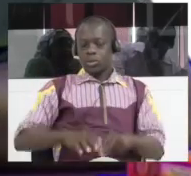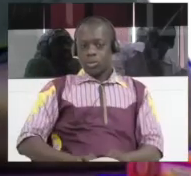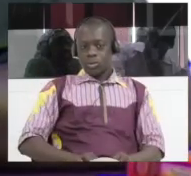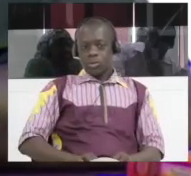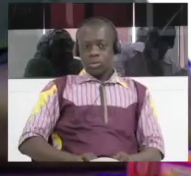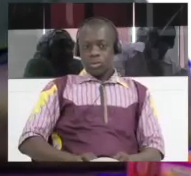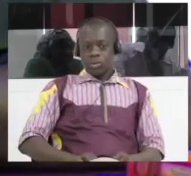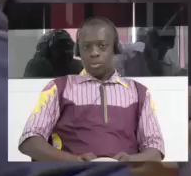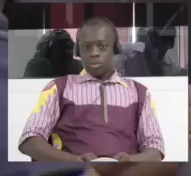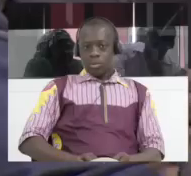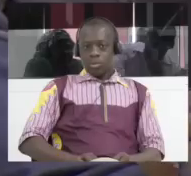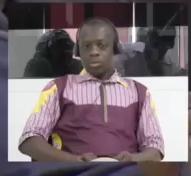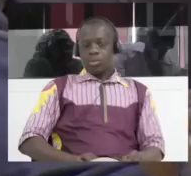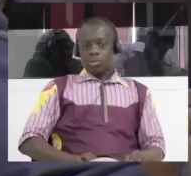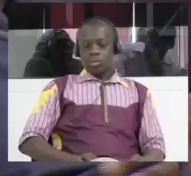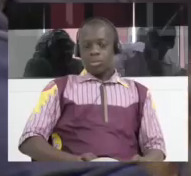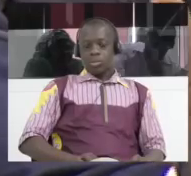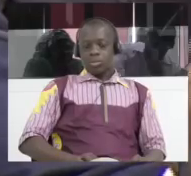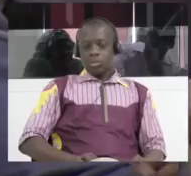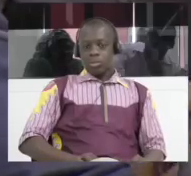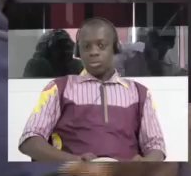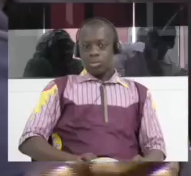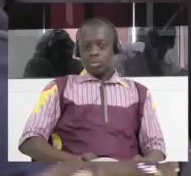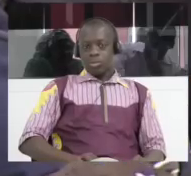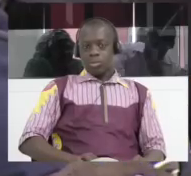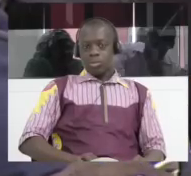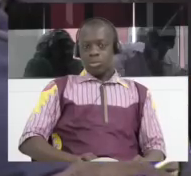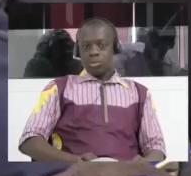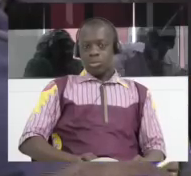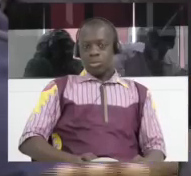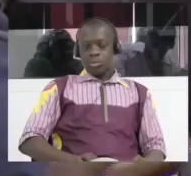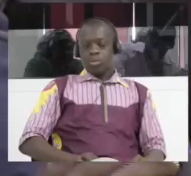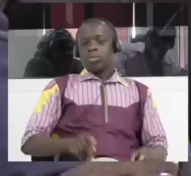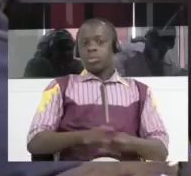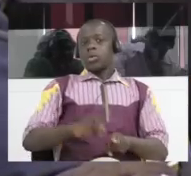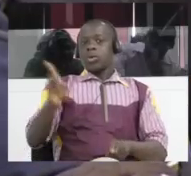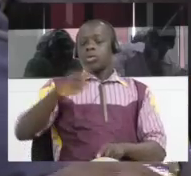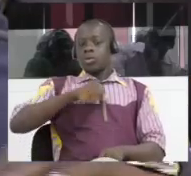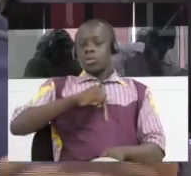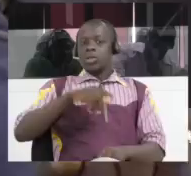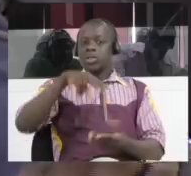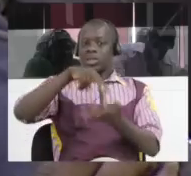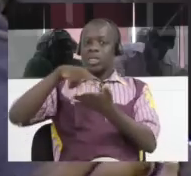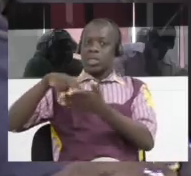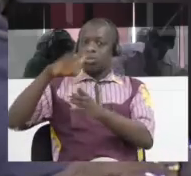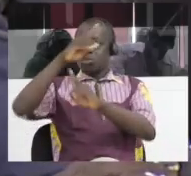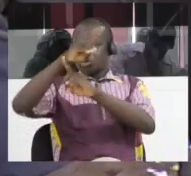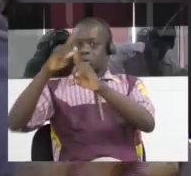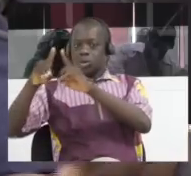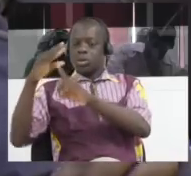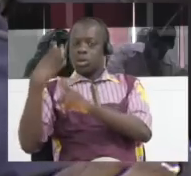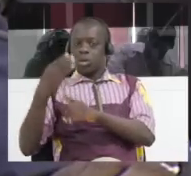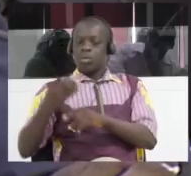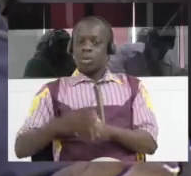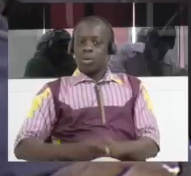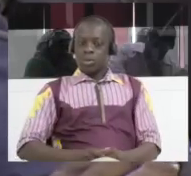bridge. What was their posture? The soldiers you found sealing that